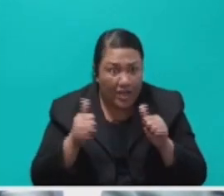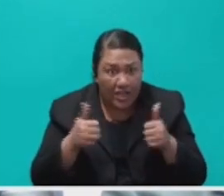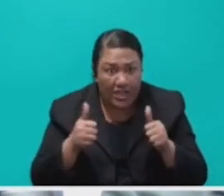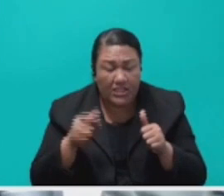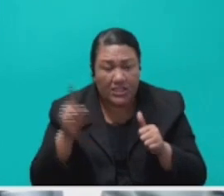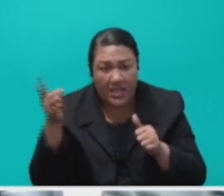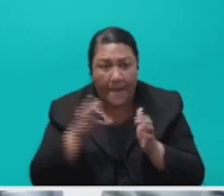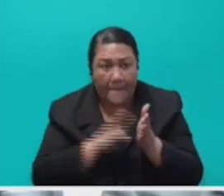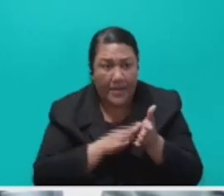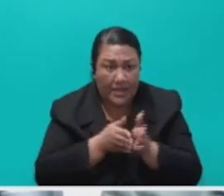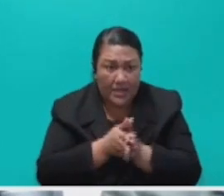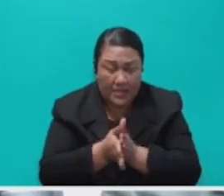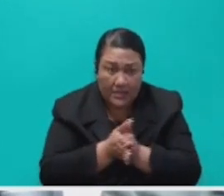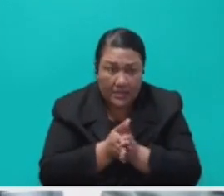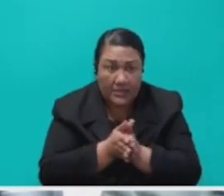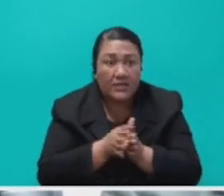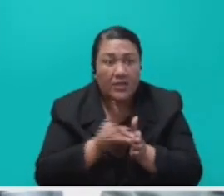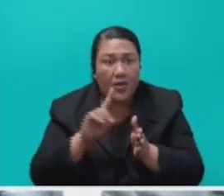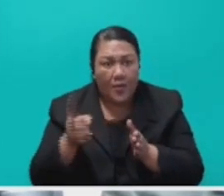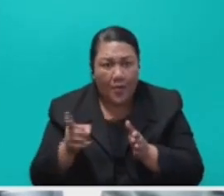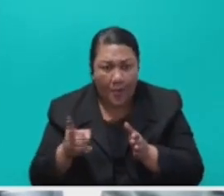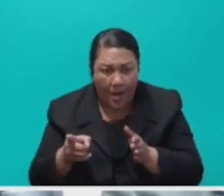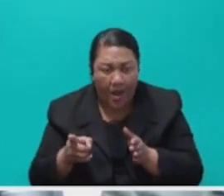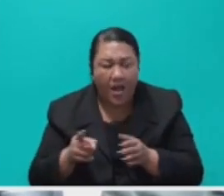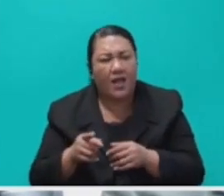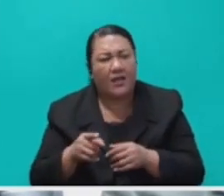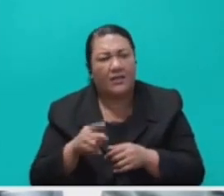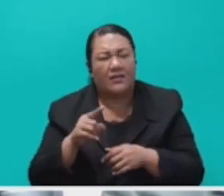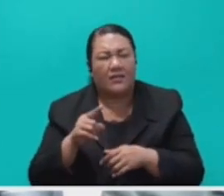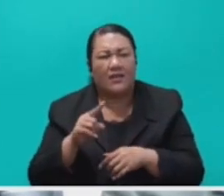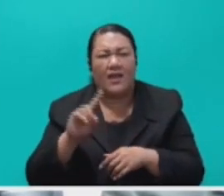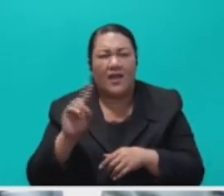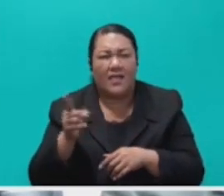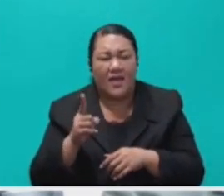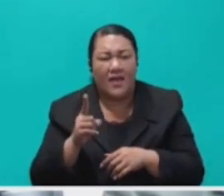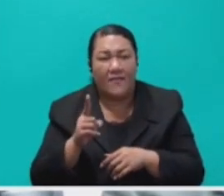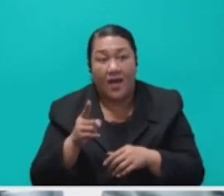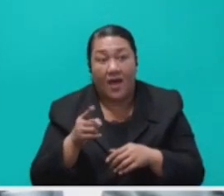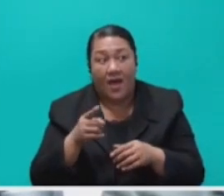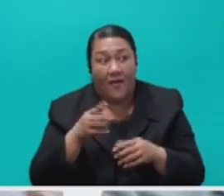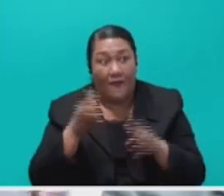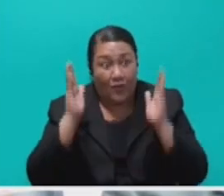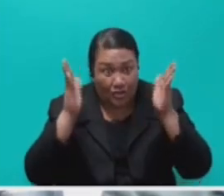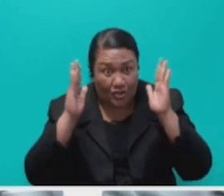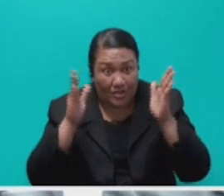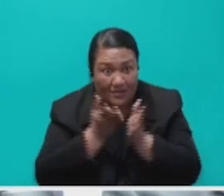session they had, but they did the opposite. It's the words and actions that matter.